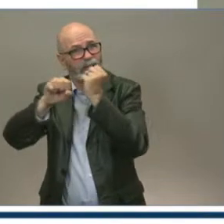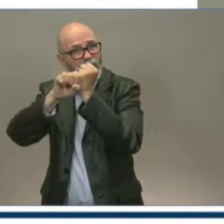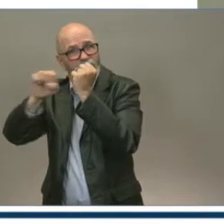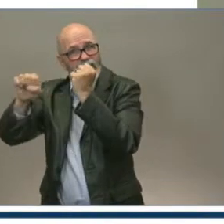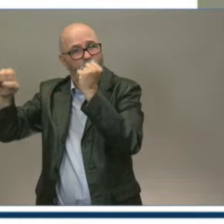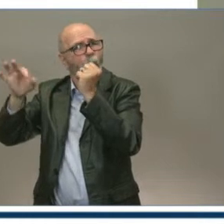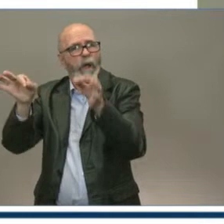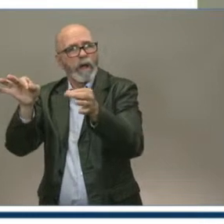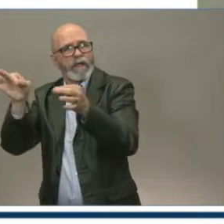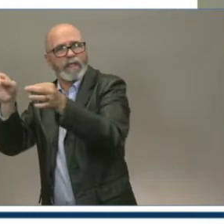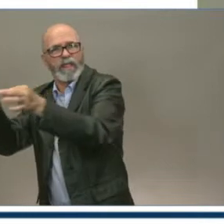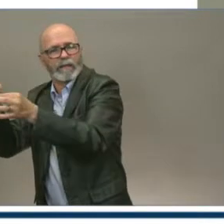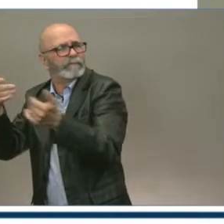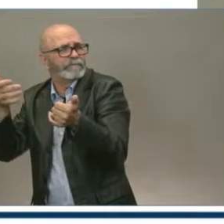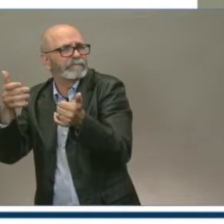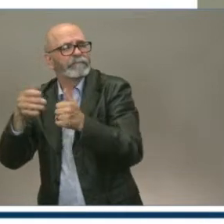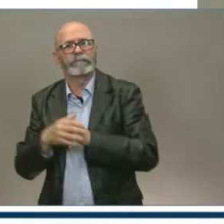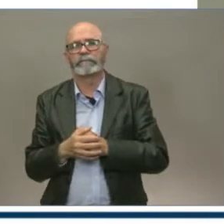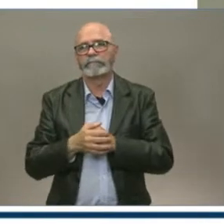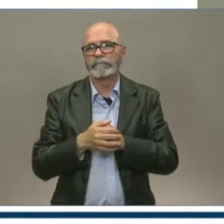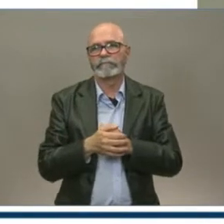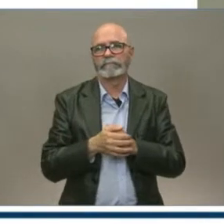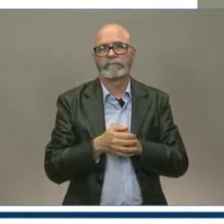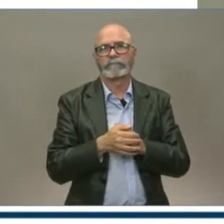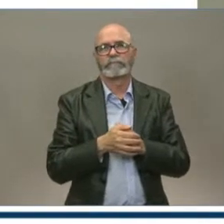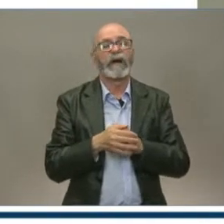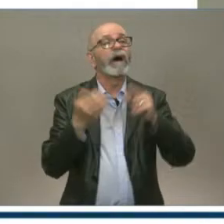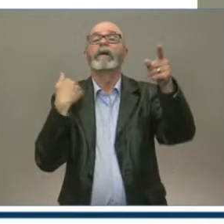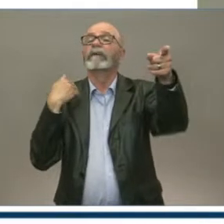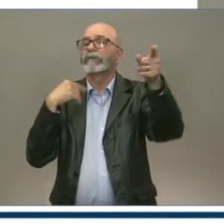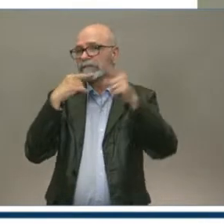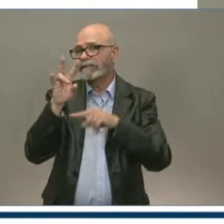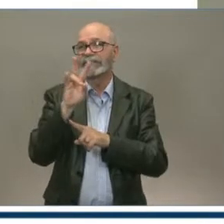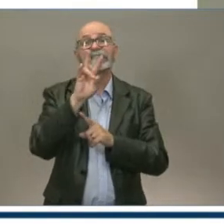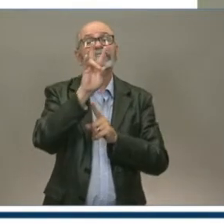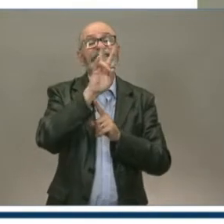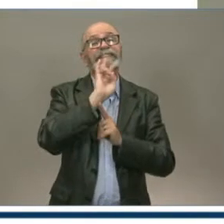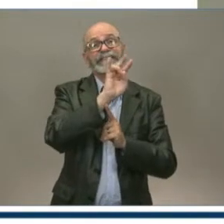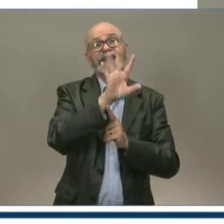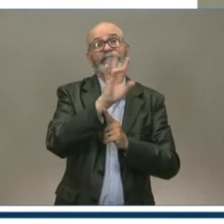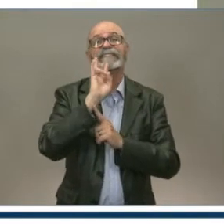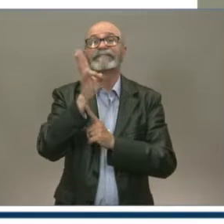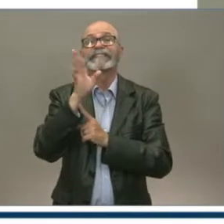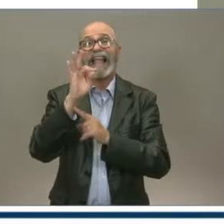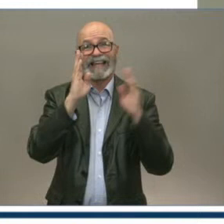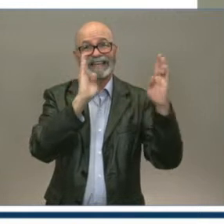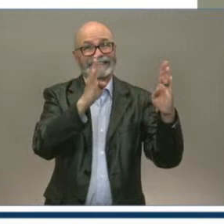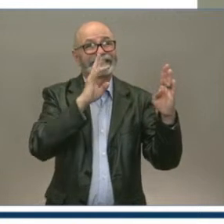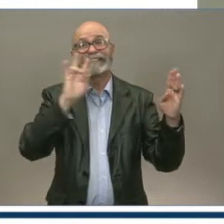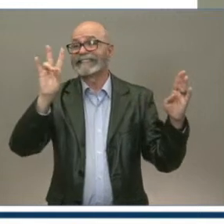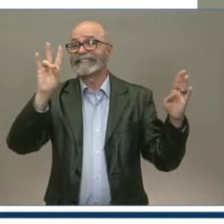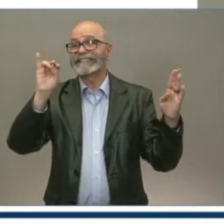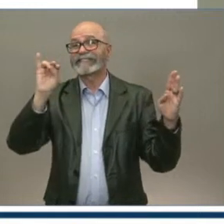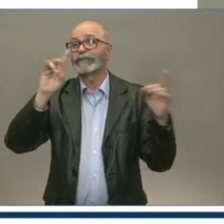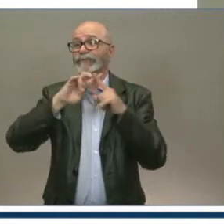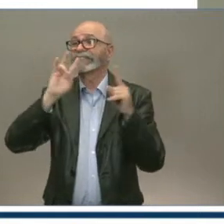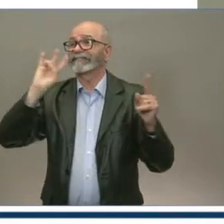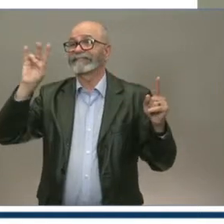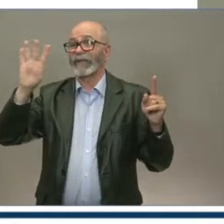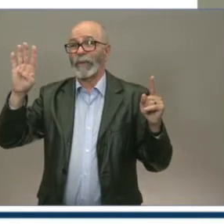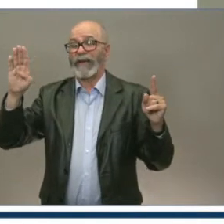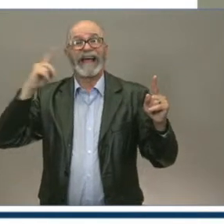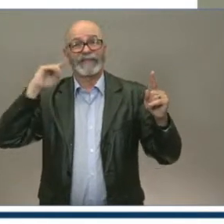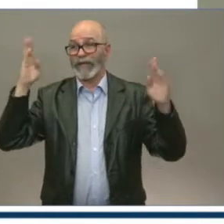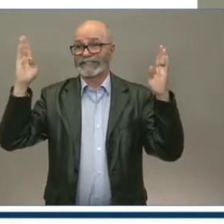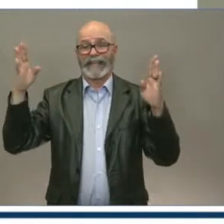introduced 75 to 79 and then 70 to 74 earlier than we actually anticipated. We know that this is a much